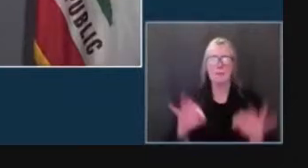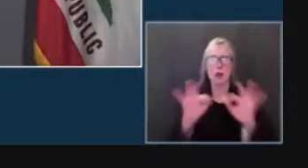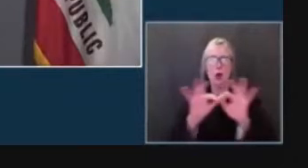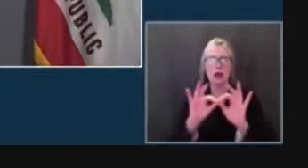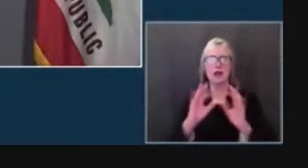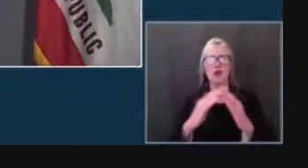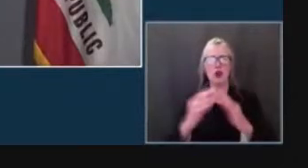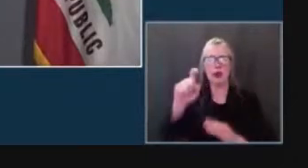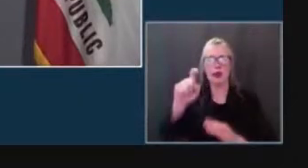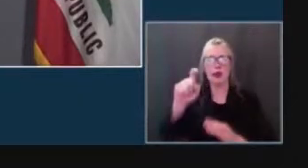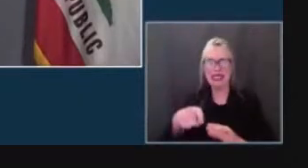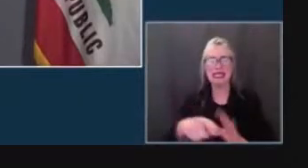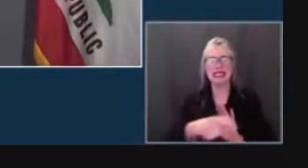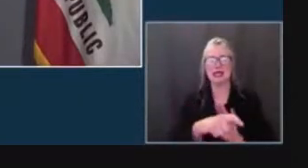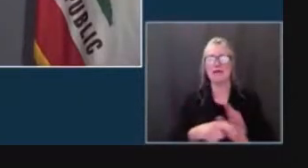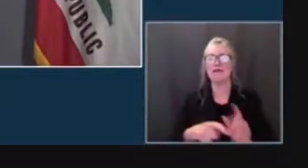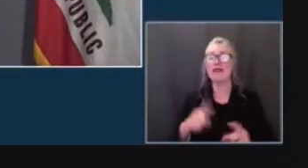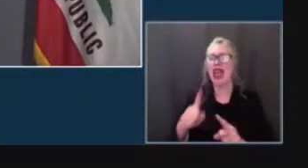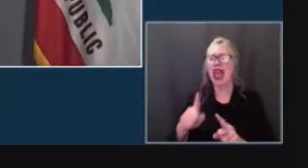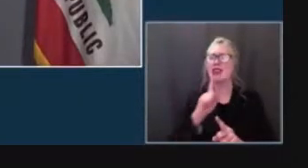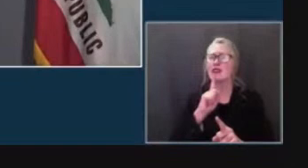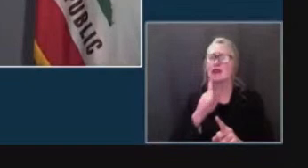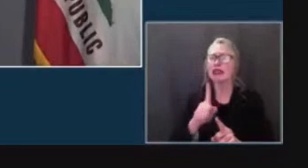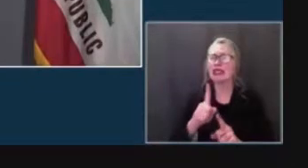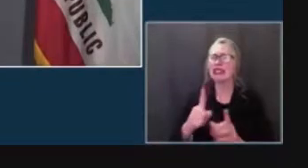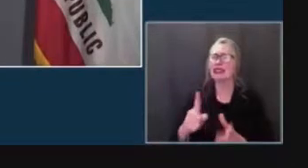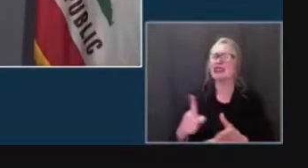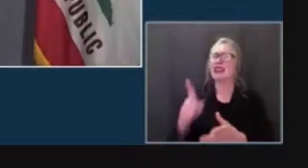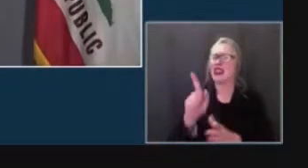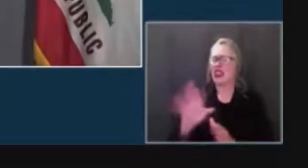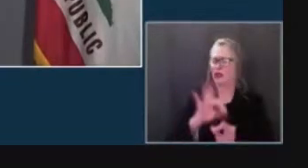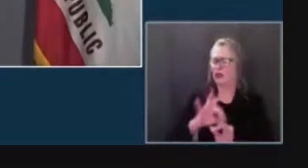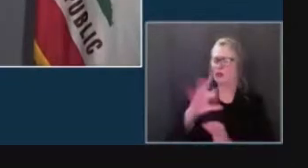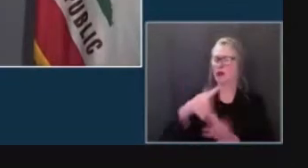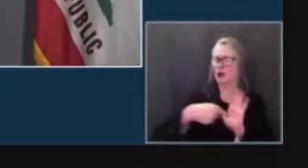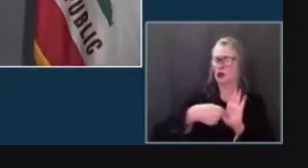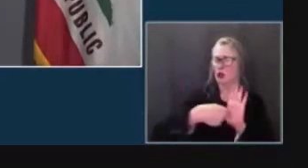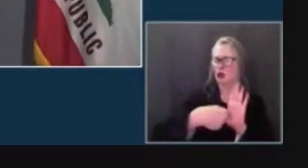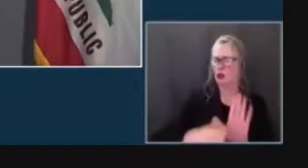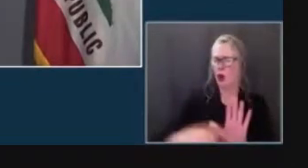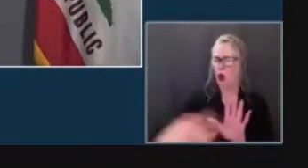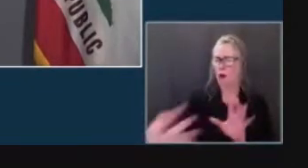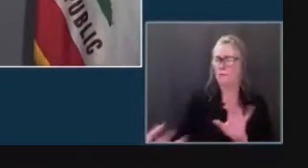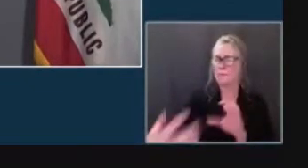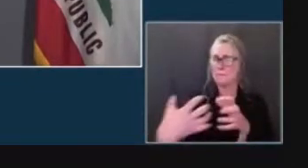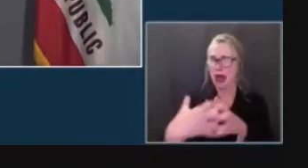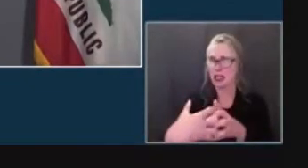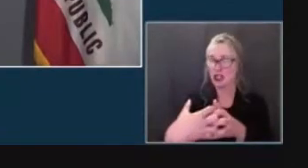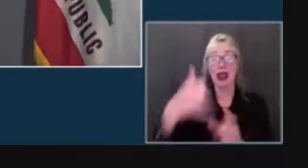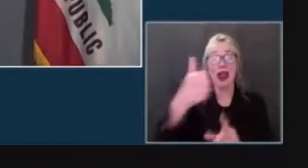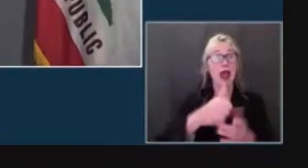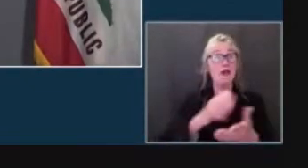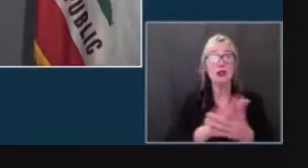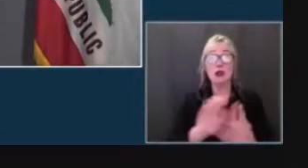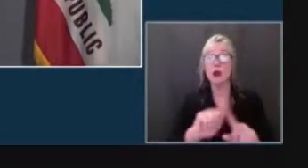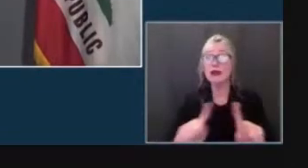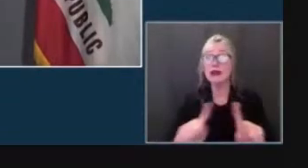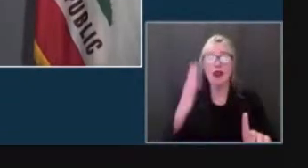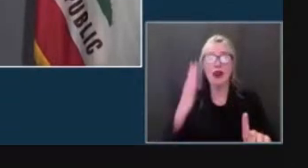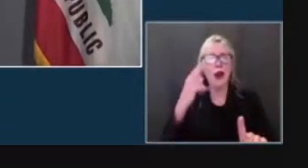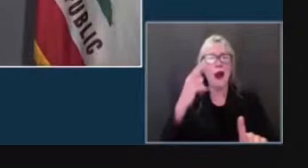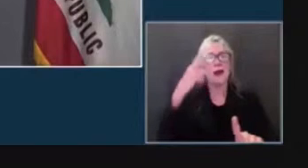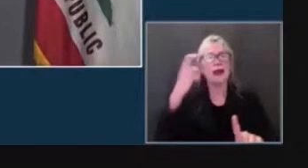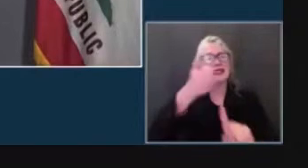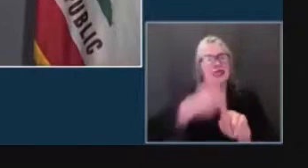and communities. Every school is different because every community is different. And we